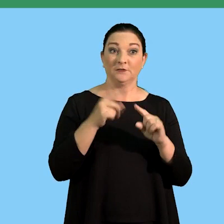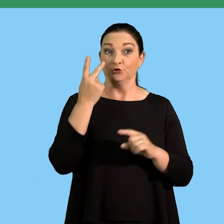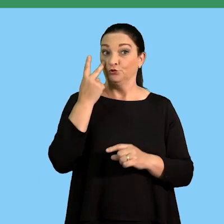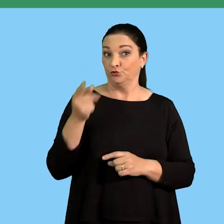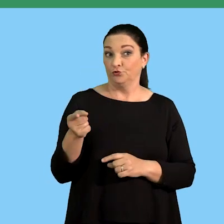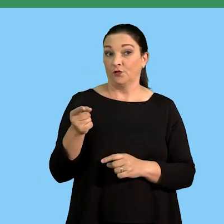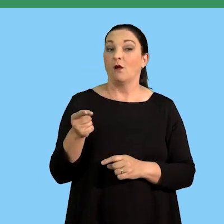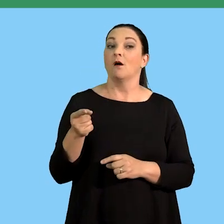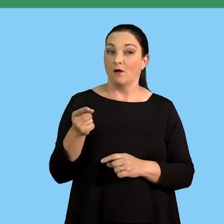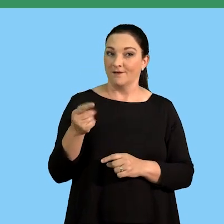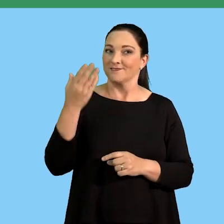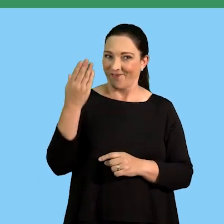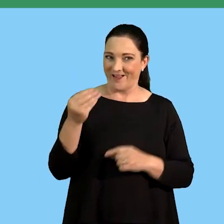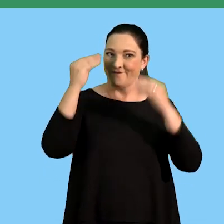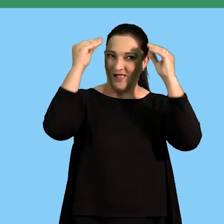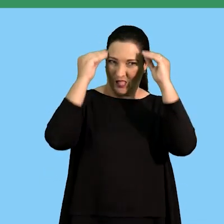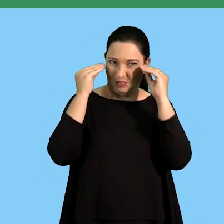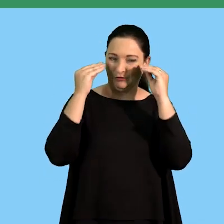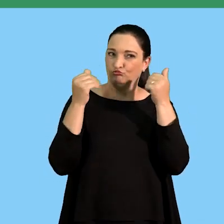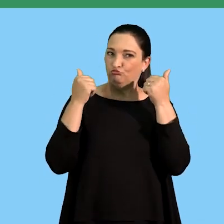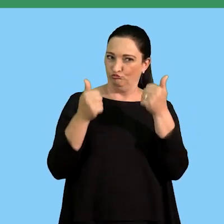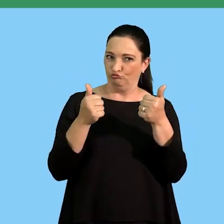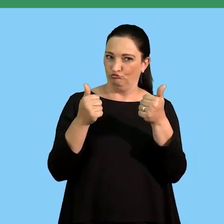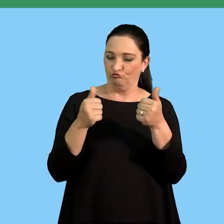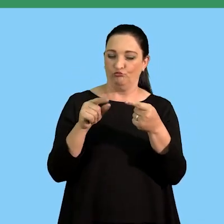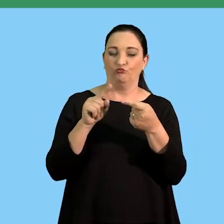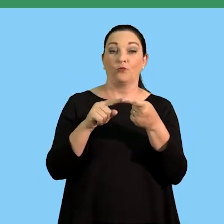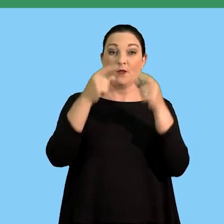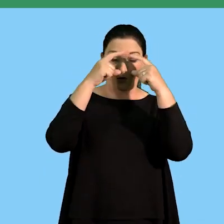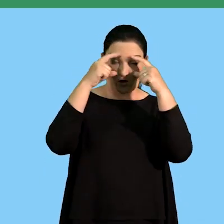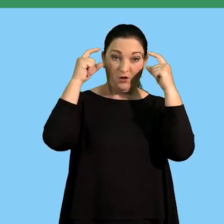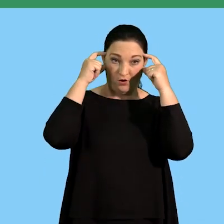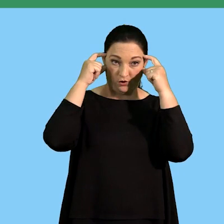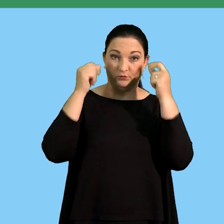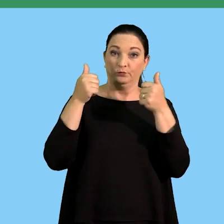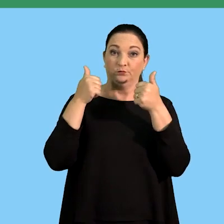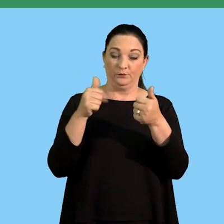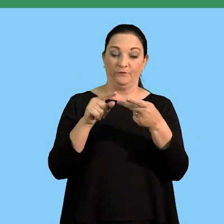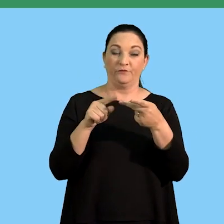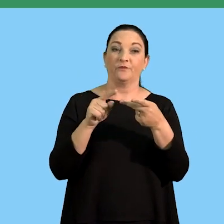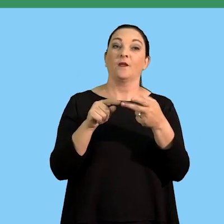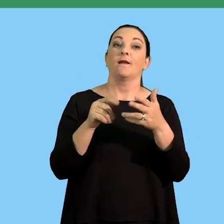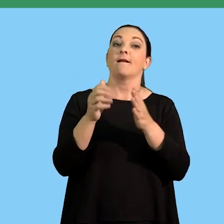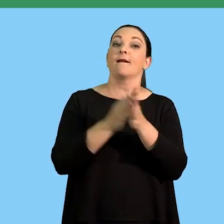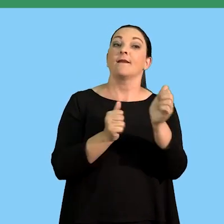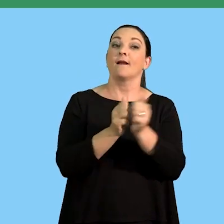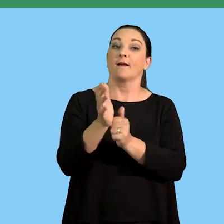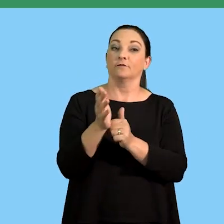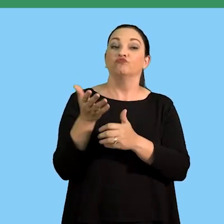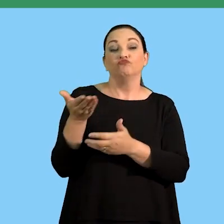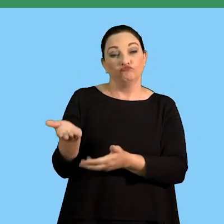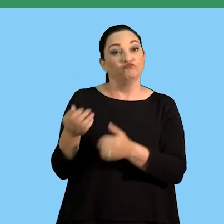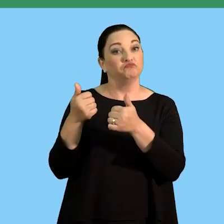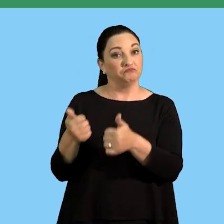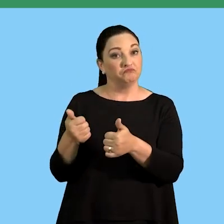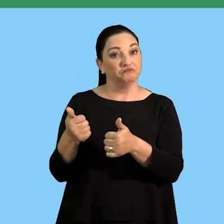this employee is wearing a safety helmet. They are also wearing goggles and they are wearing gloves. Now, this is